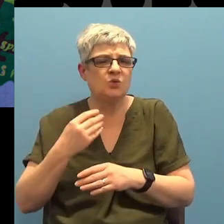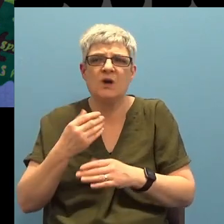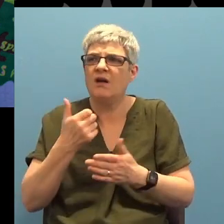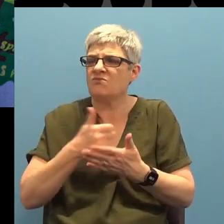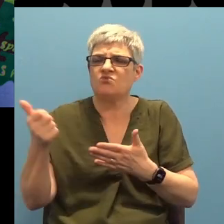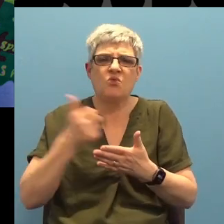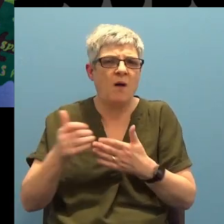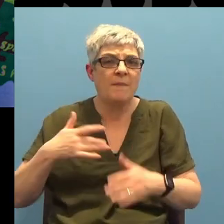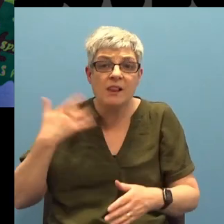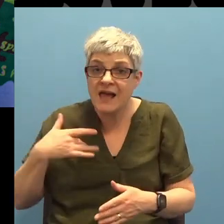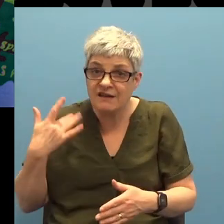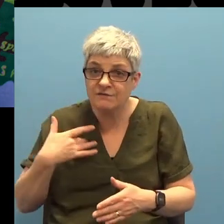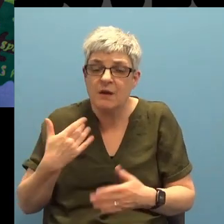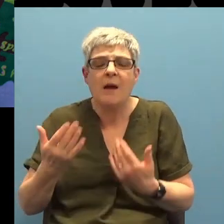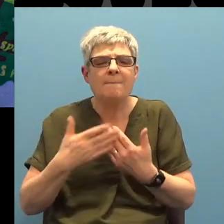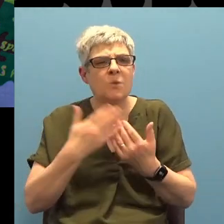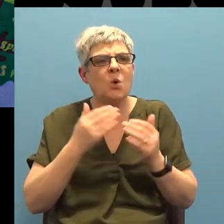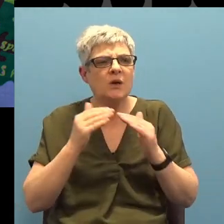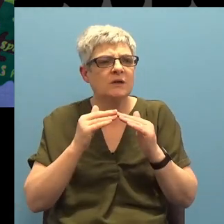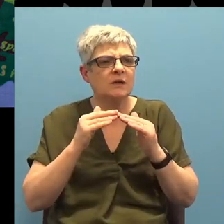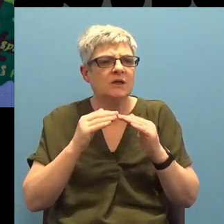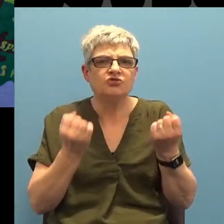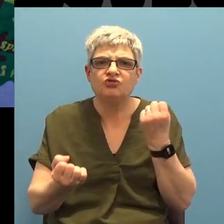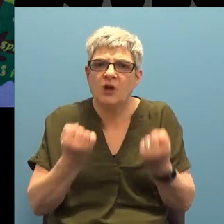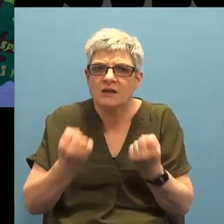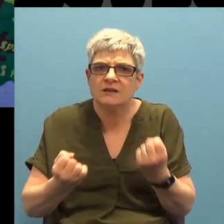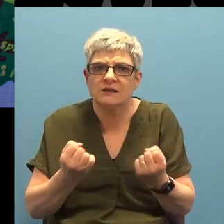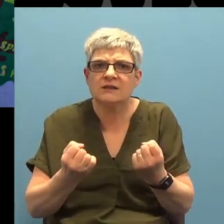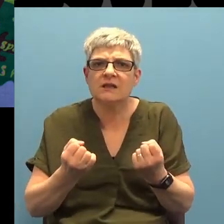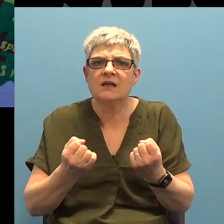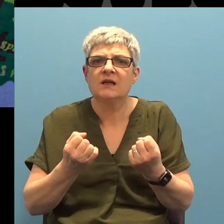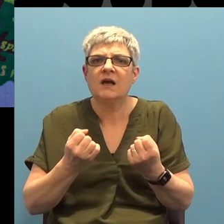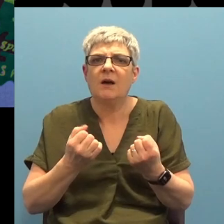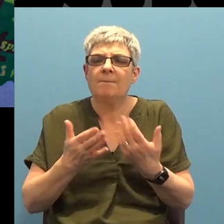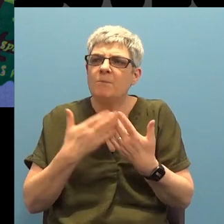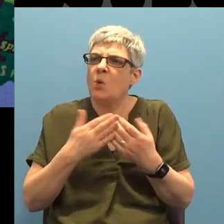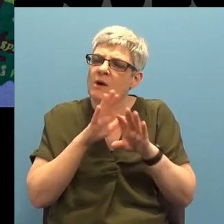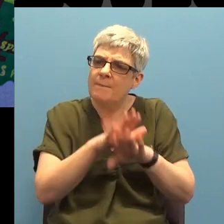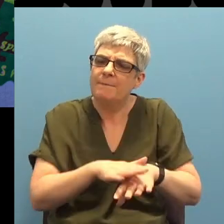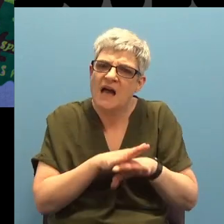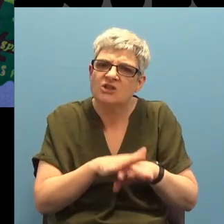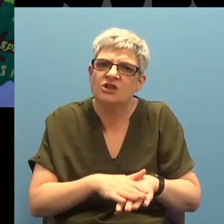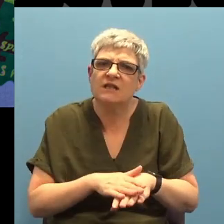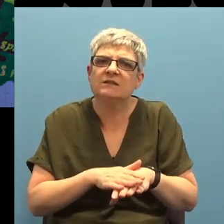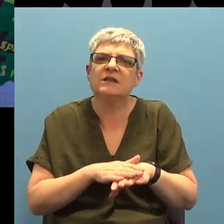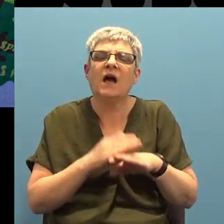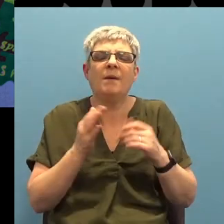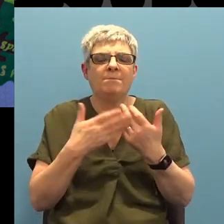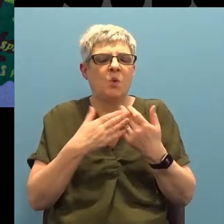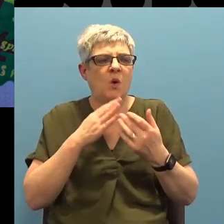back to a more just, a more compassionate, a more loving society.